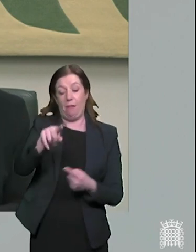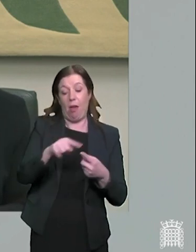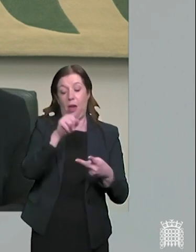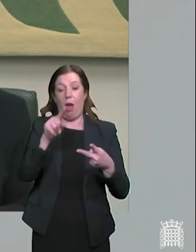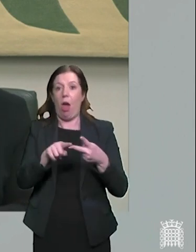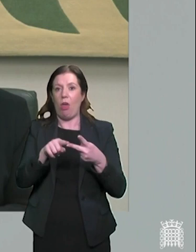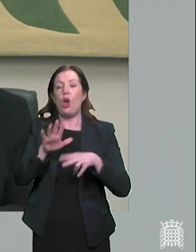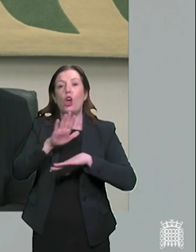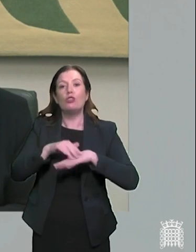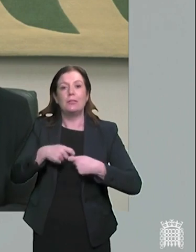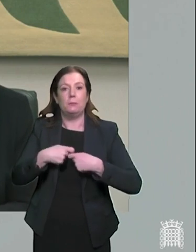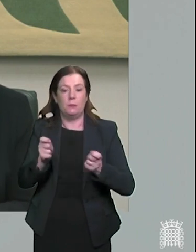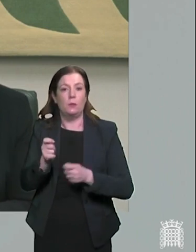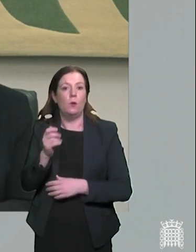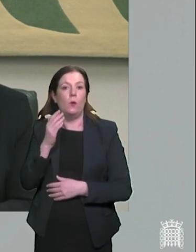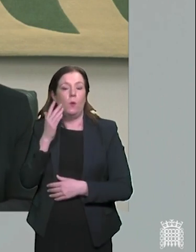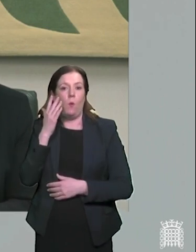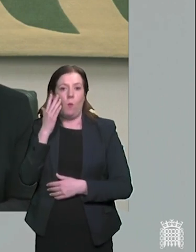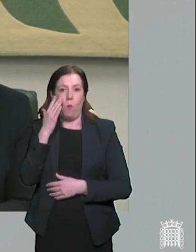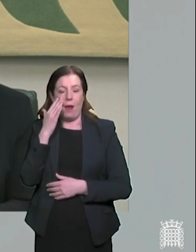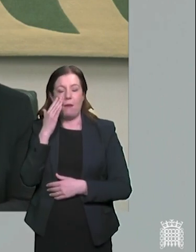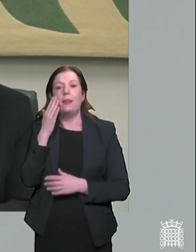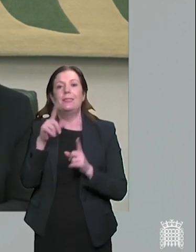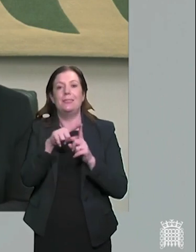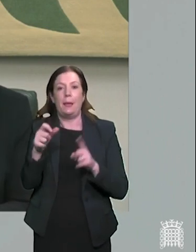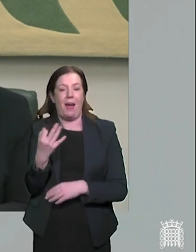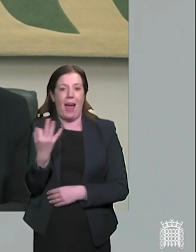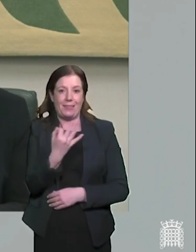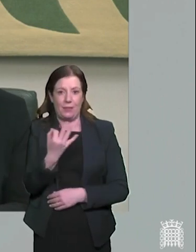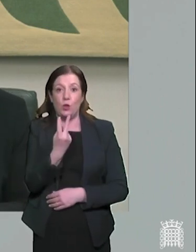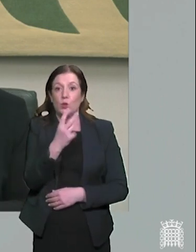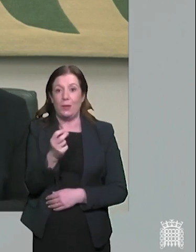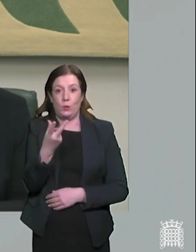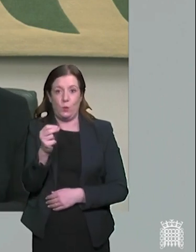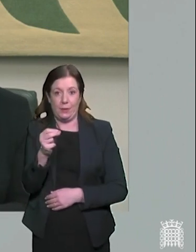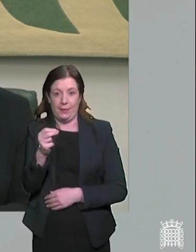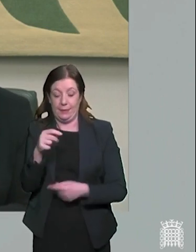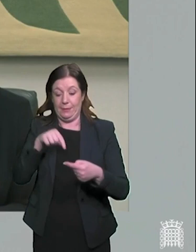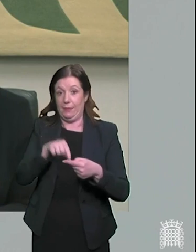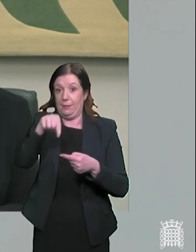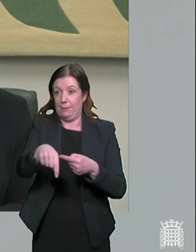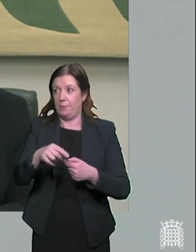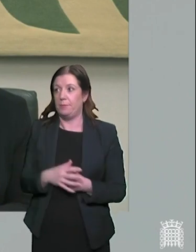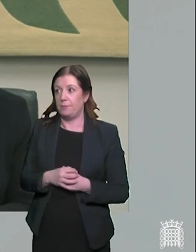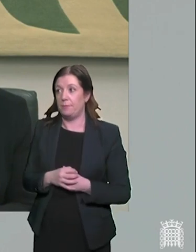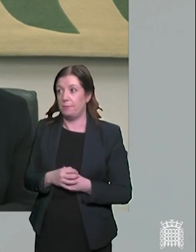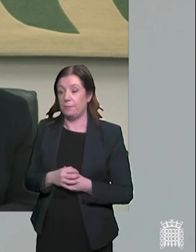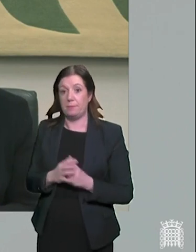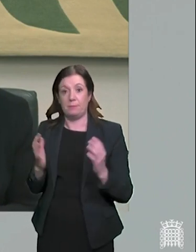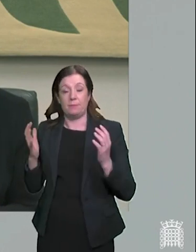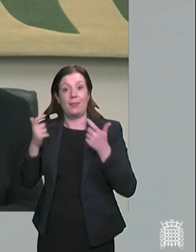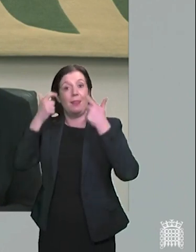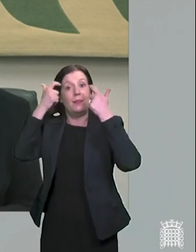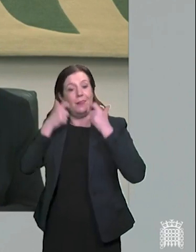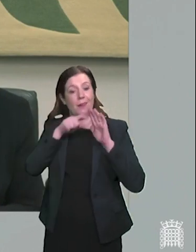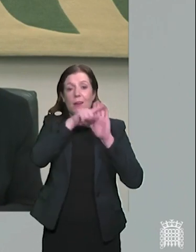look at was a Christmas gathering in the vestibule on the 18th of December 2020. At the time of both gatherings, the legal